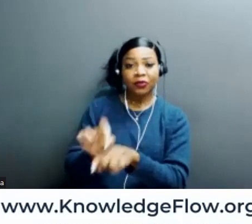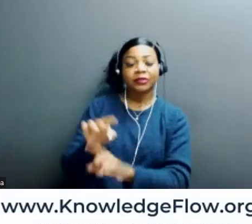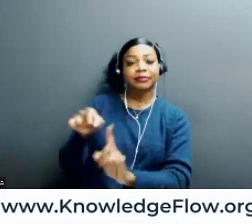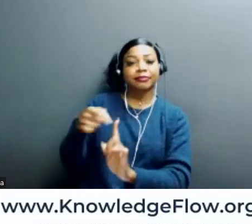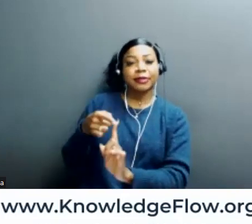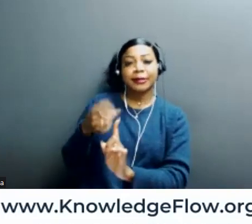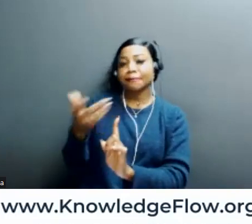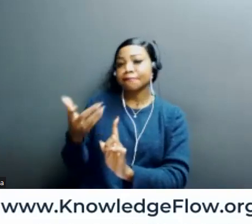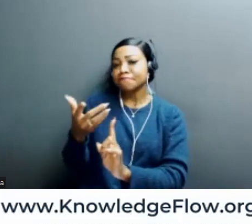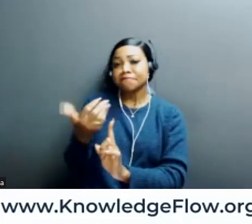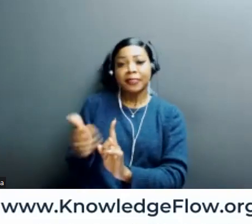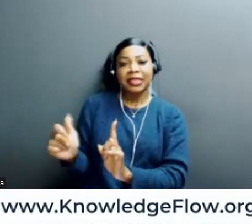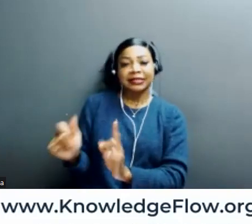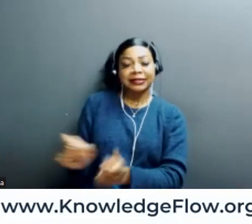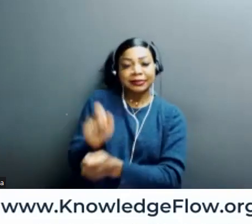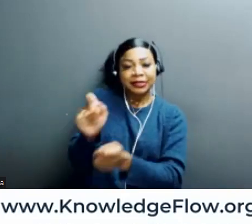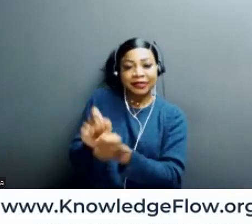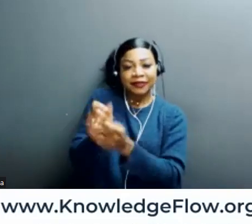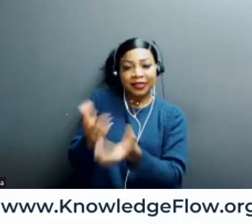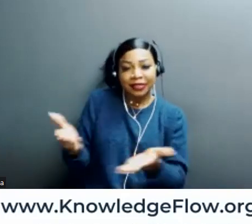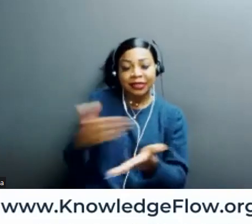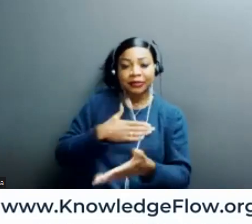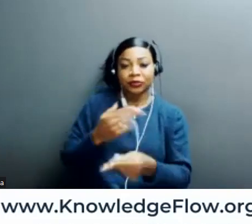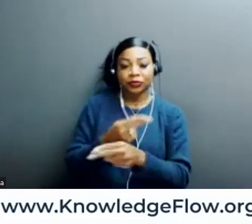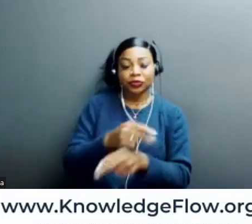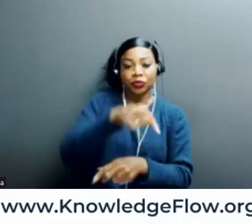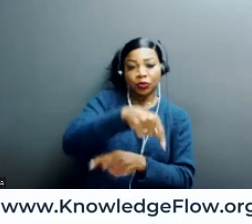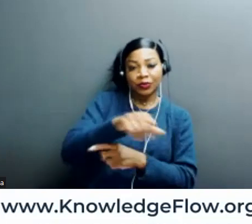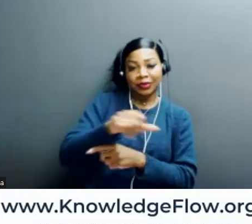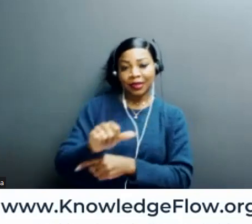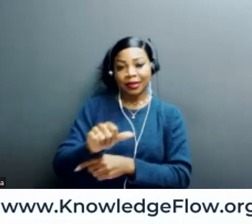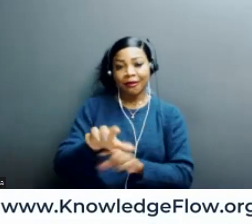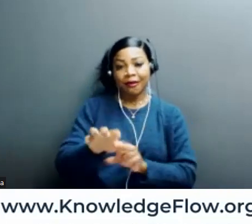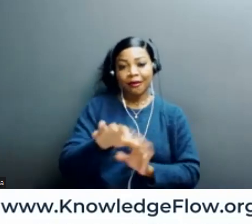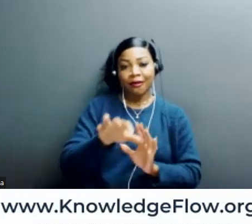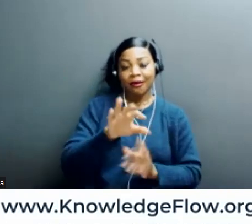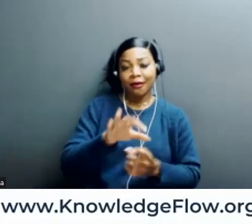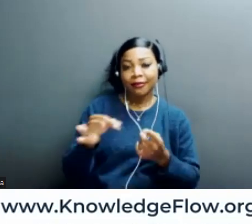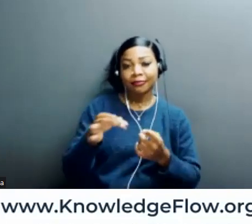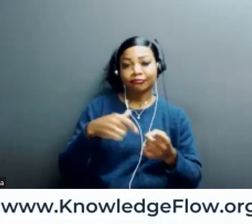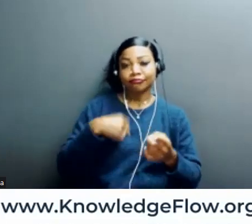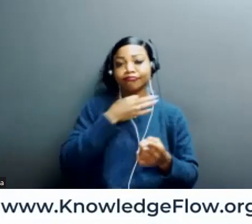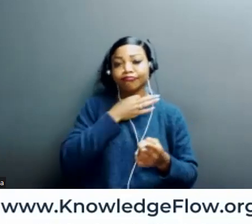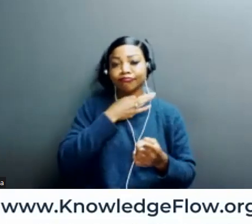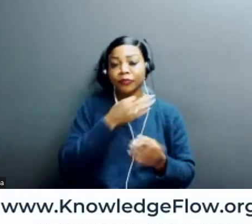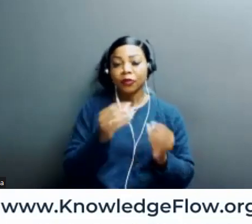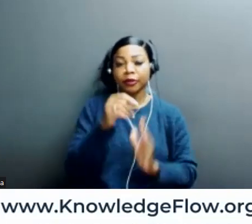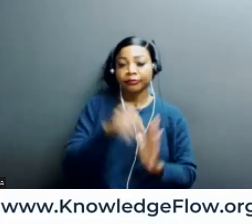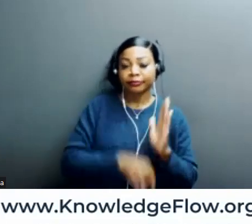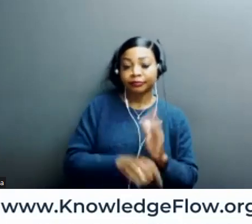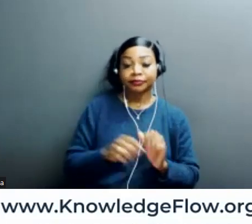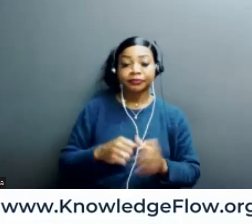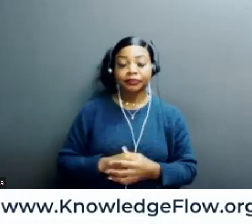some specifics please use the Q a box of course to inquire about them um